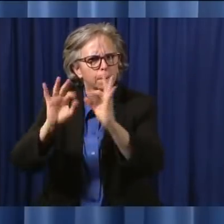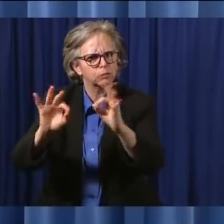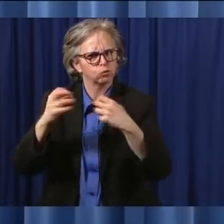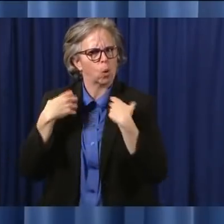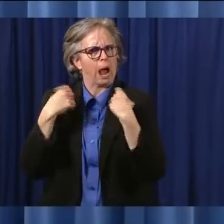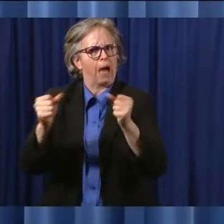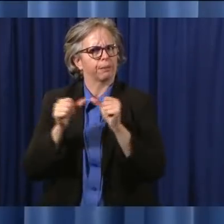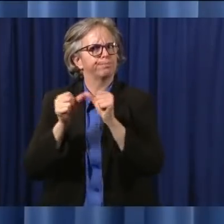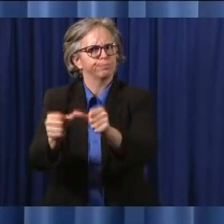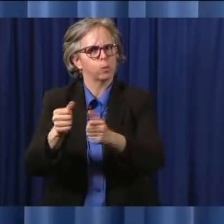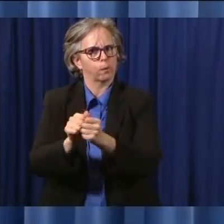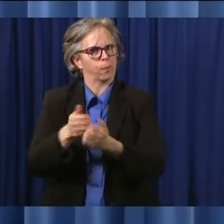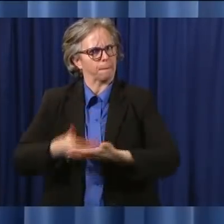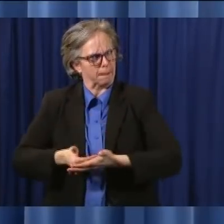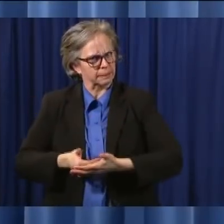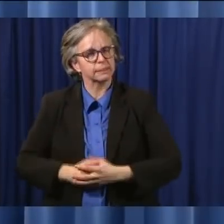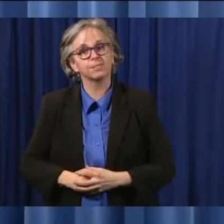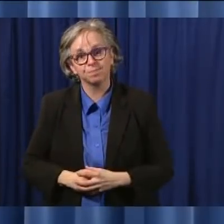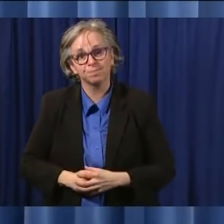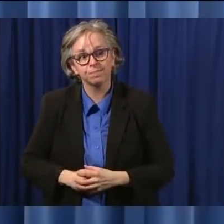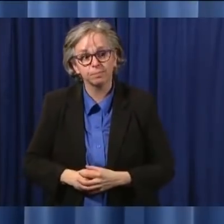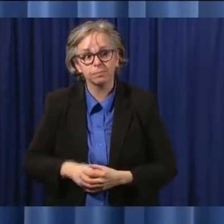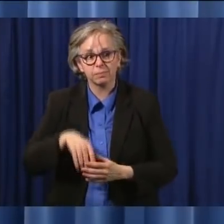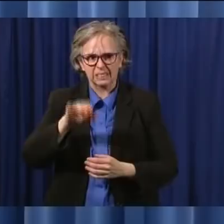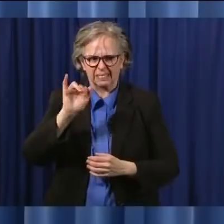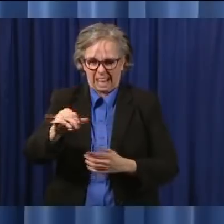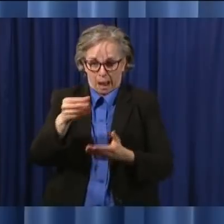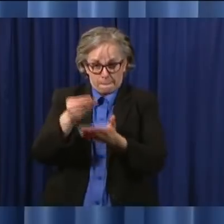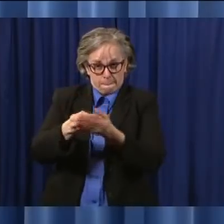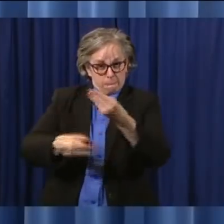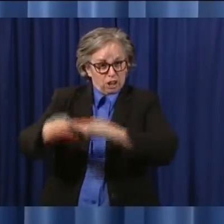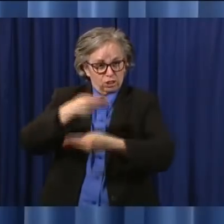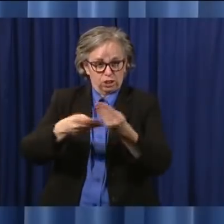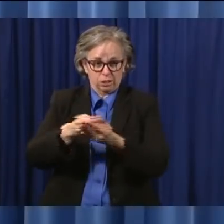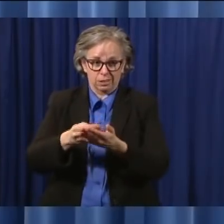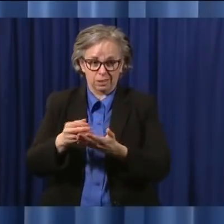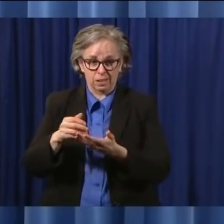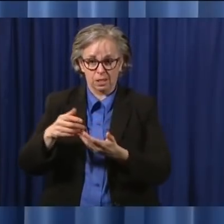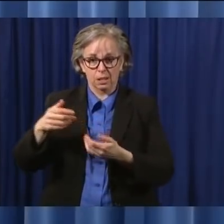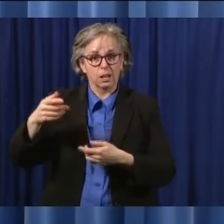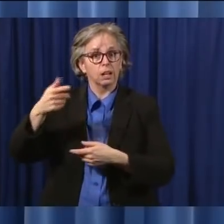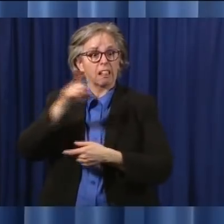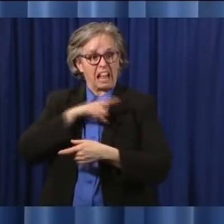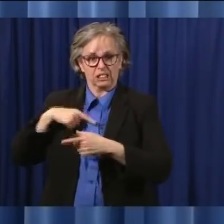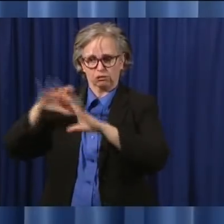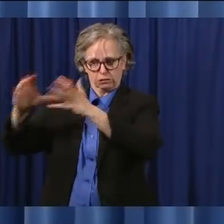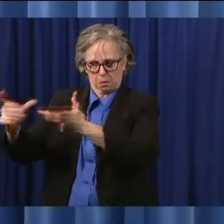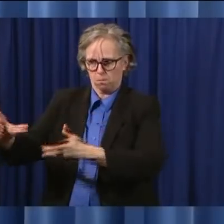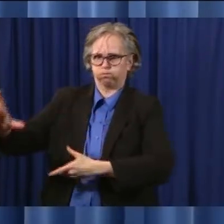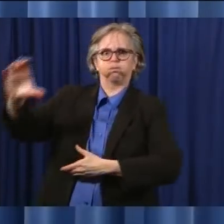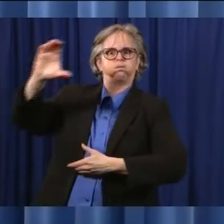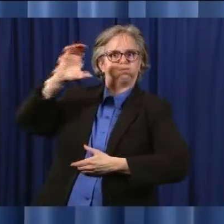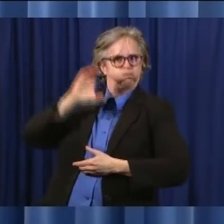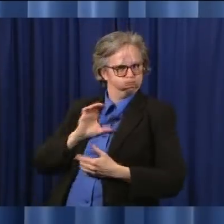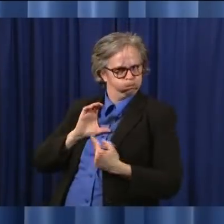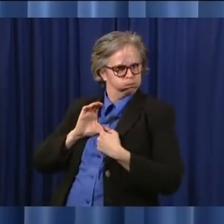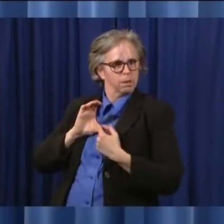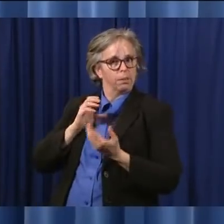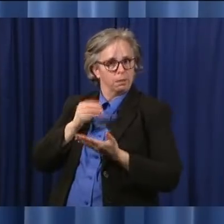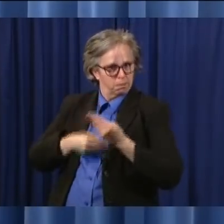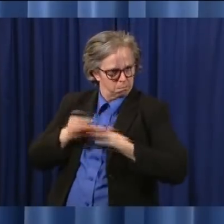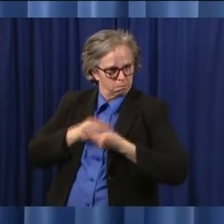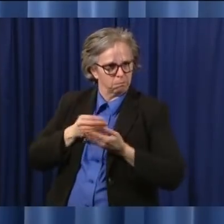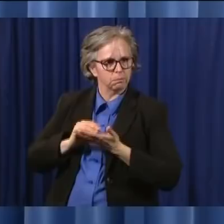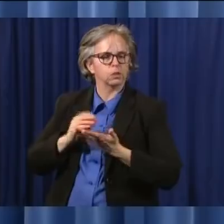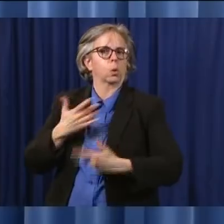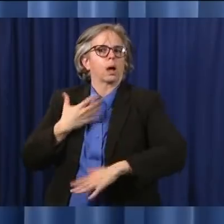That budget that was provided by the General Assembly significantly increased funding for Ohio's home visiting program known as the Help Me